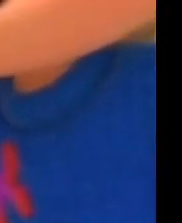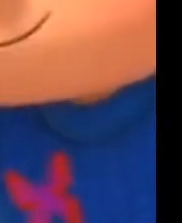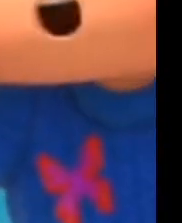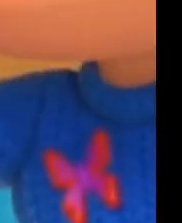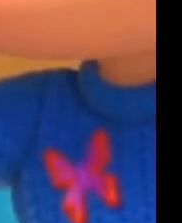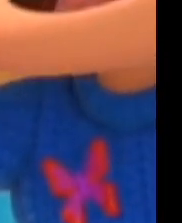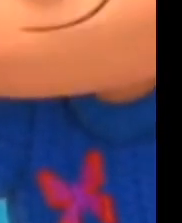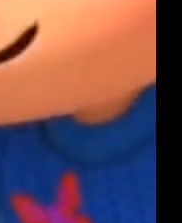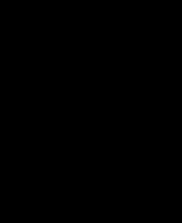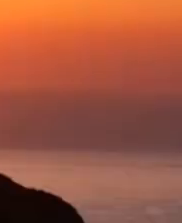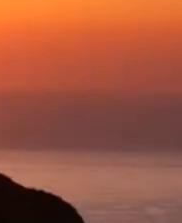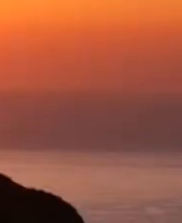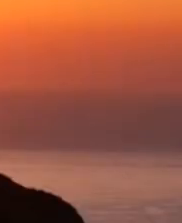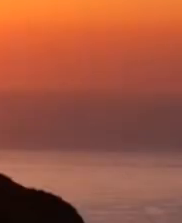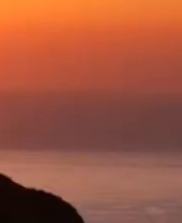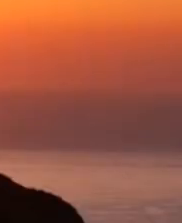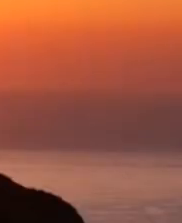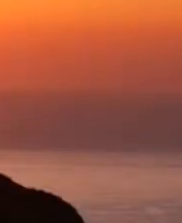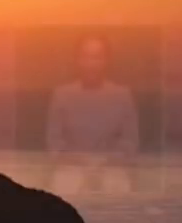It's okay, Morphle.